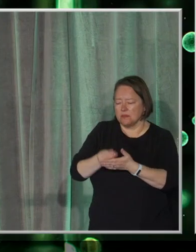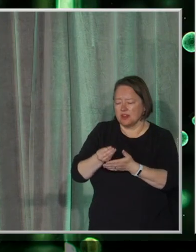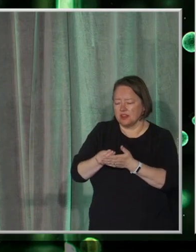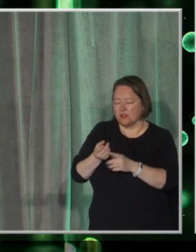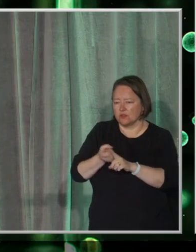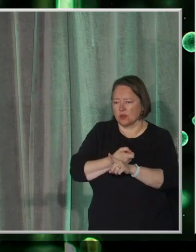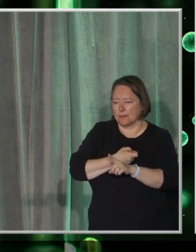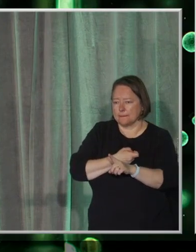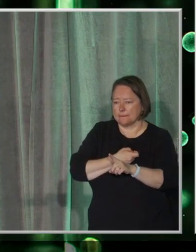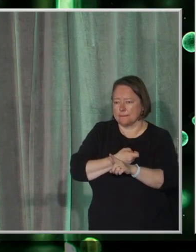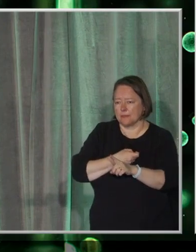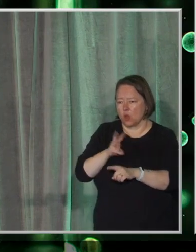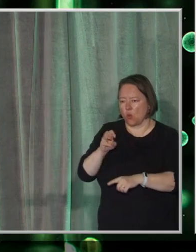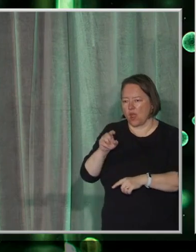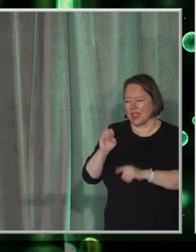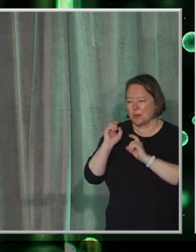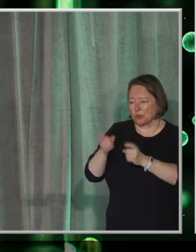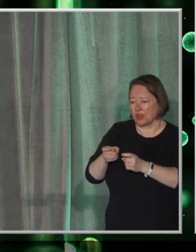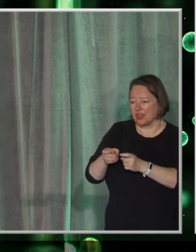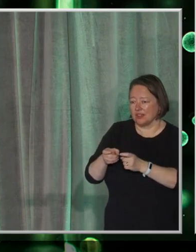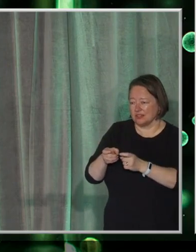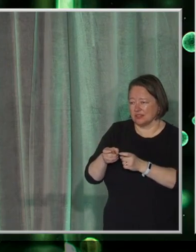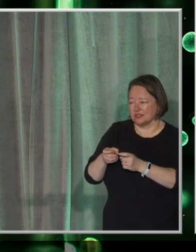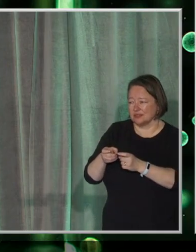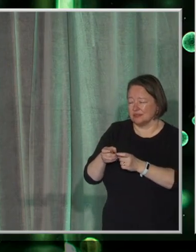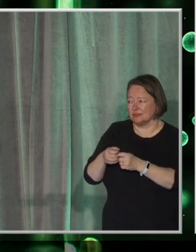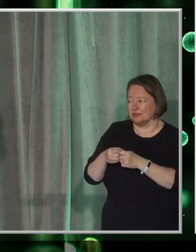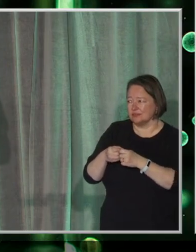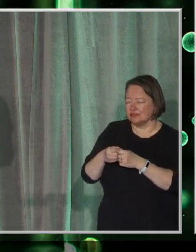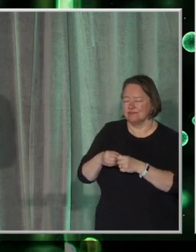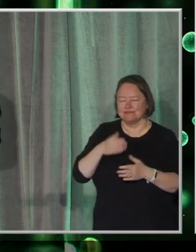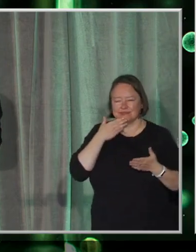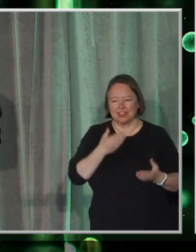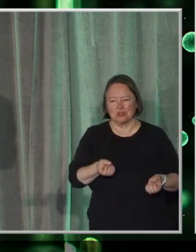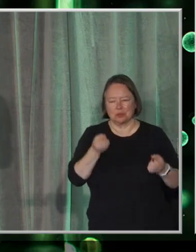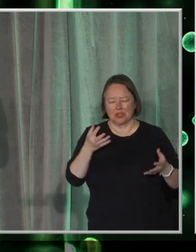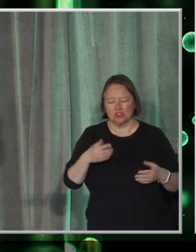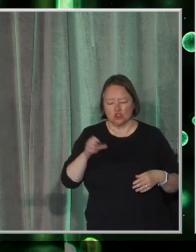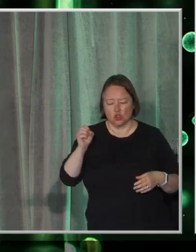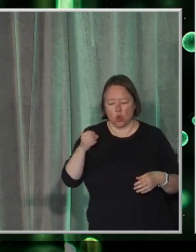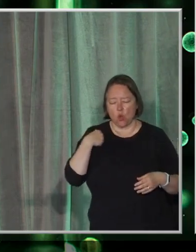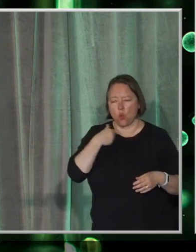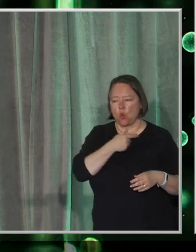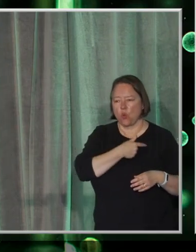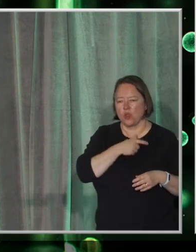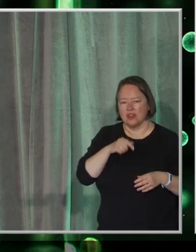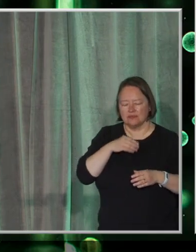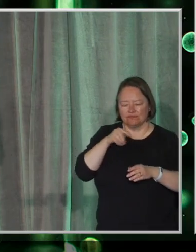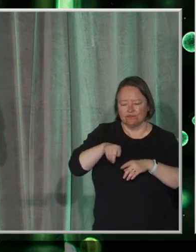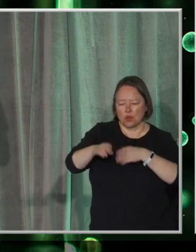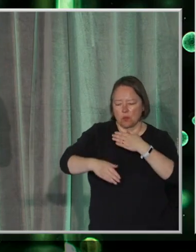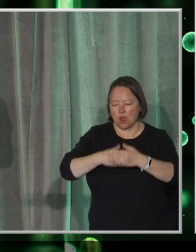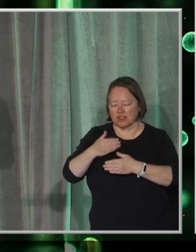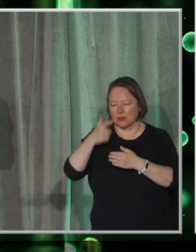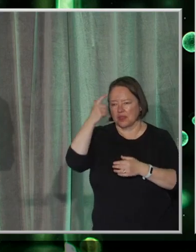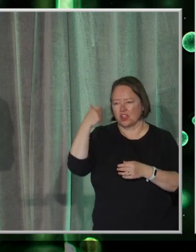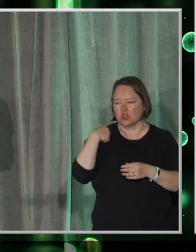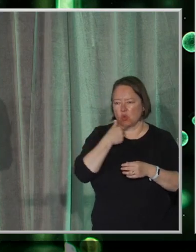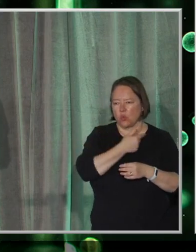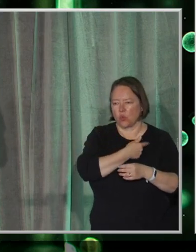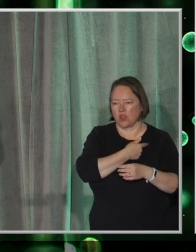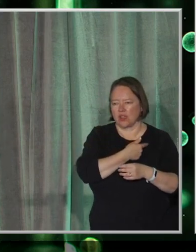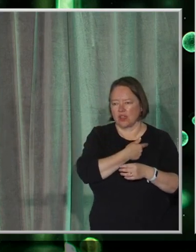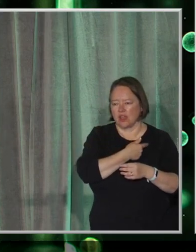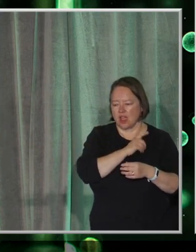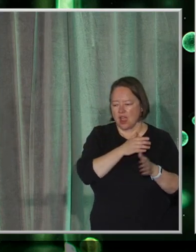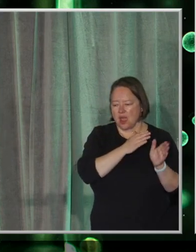the Wege Prize start? Yes. Mm, yeah. Thank you very much. So we are still in the process, because we are in we